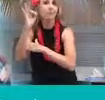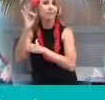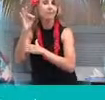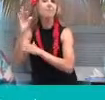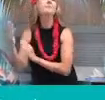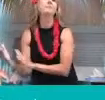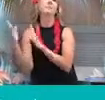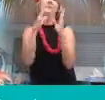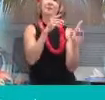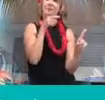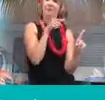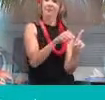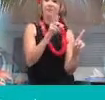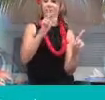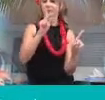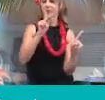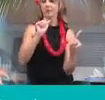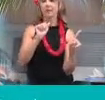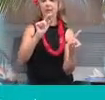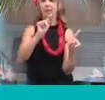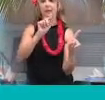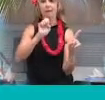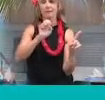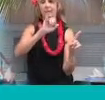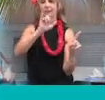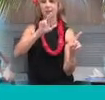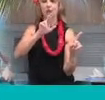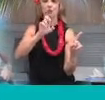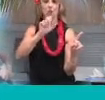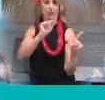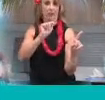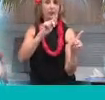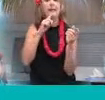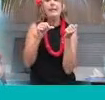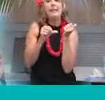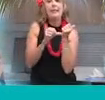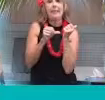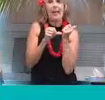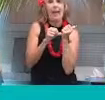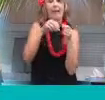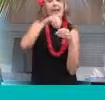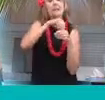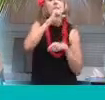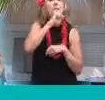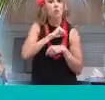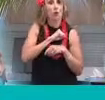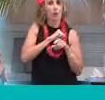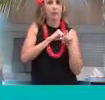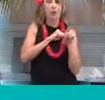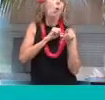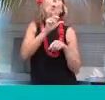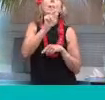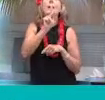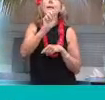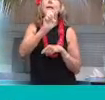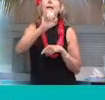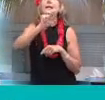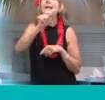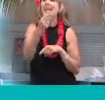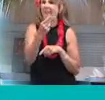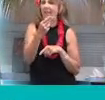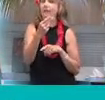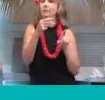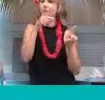Next, we have Keith Jarrett, Educational Assistant at Holy Trinity. Keith is a gentle